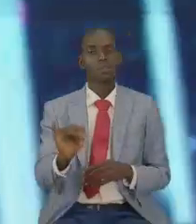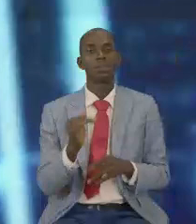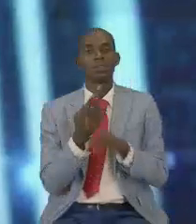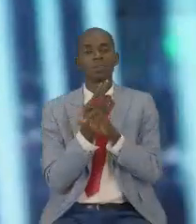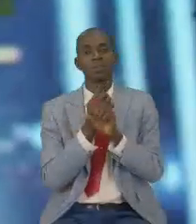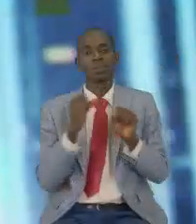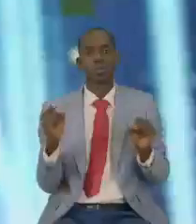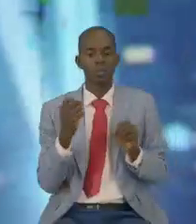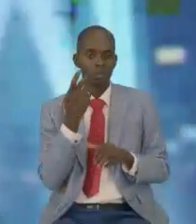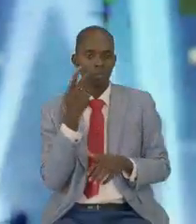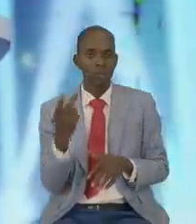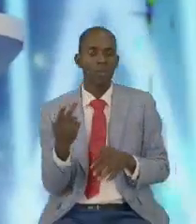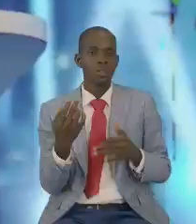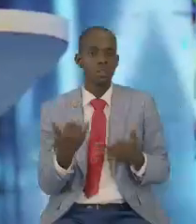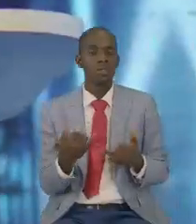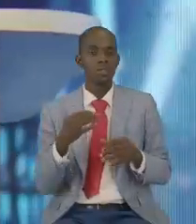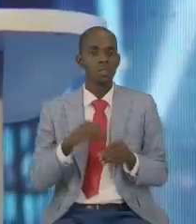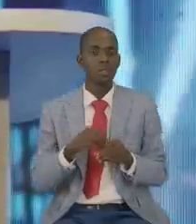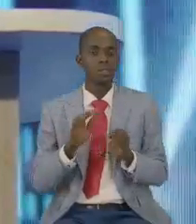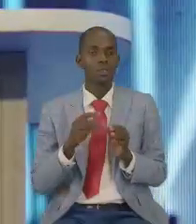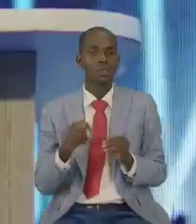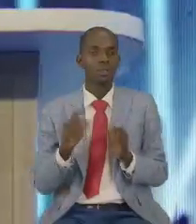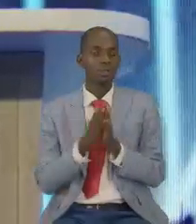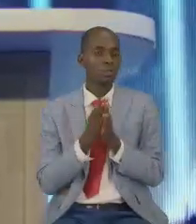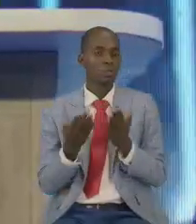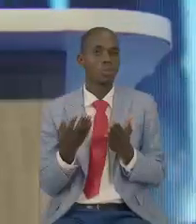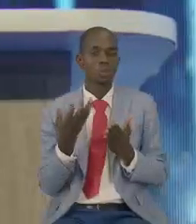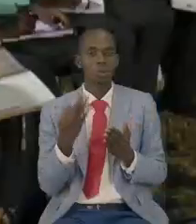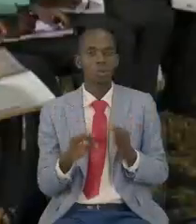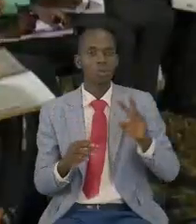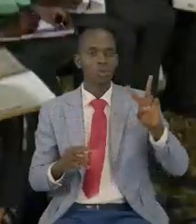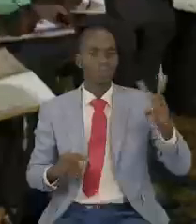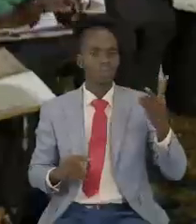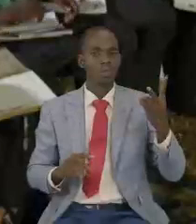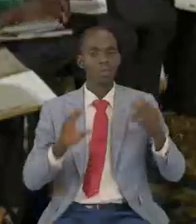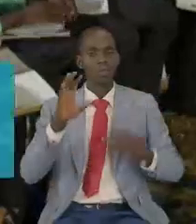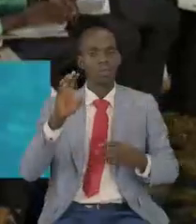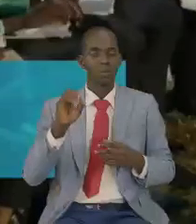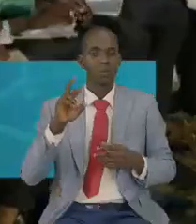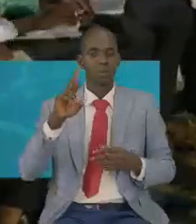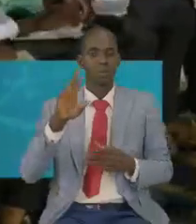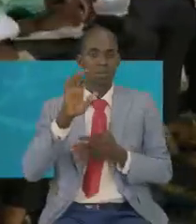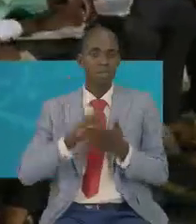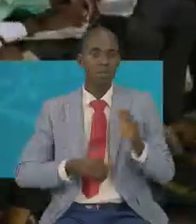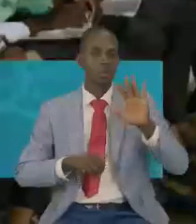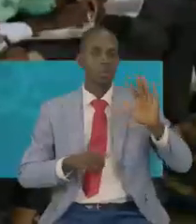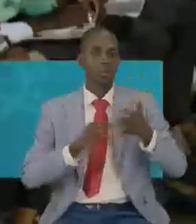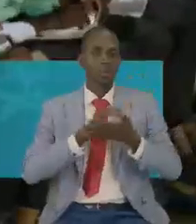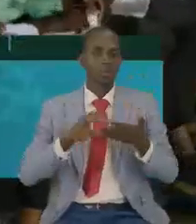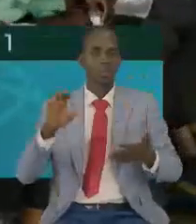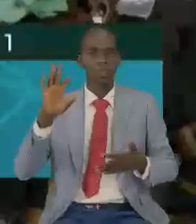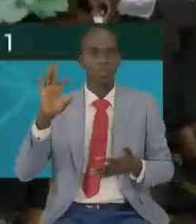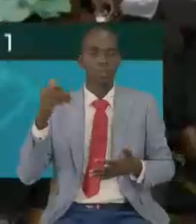2 Corinthians chapter 5, verse 19. In 2 Corinthians chapter 5, verse 19,